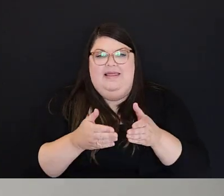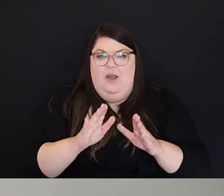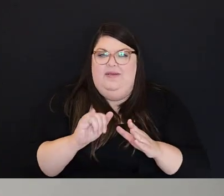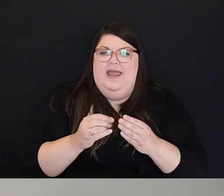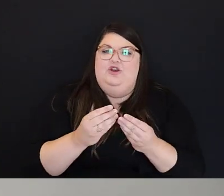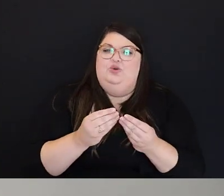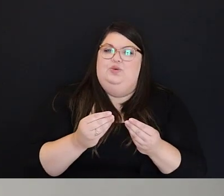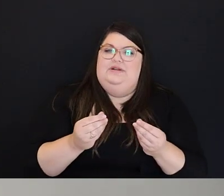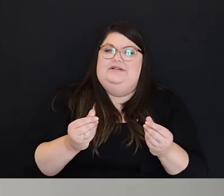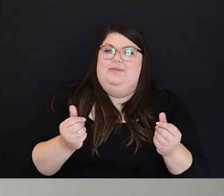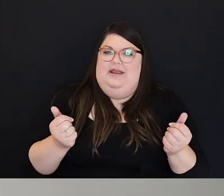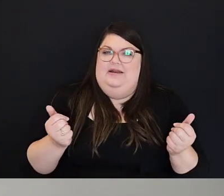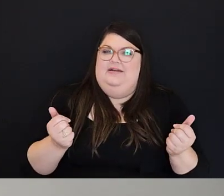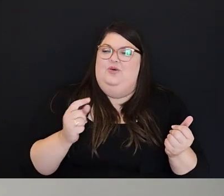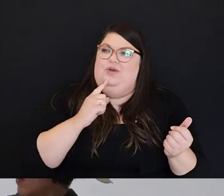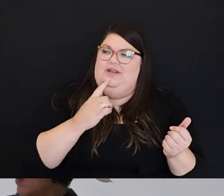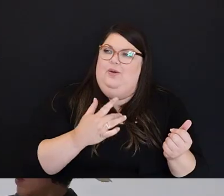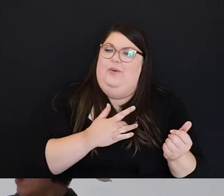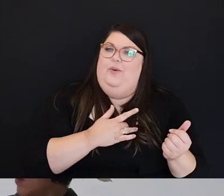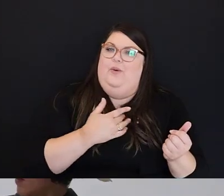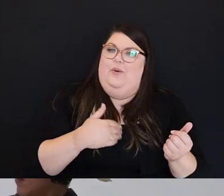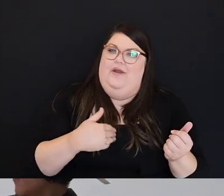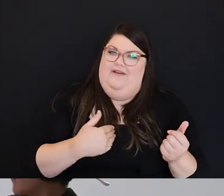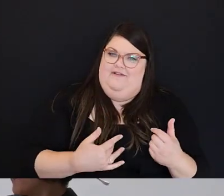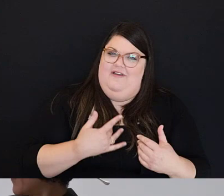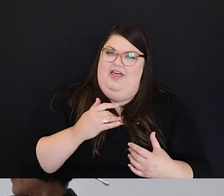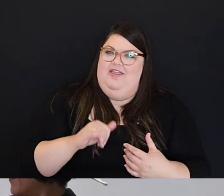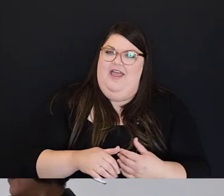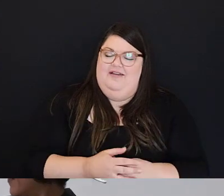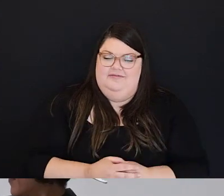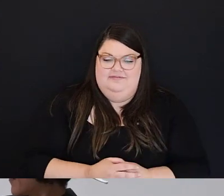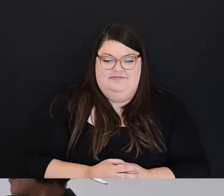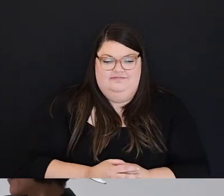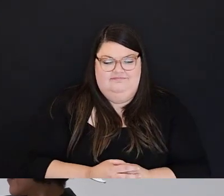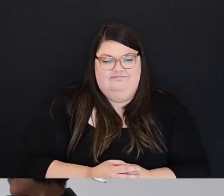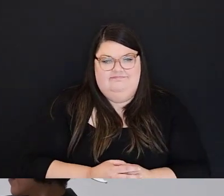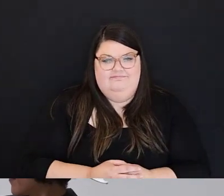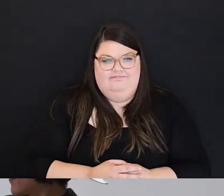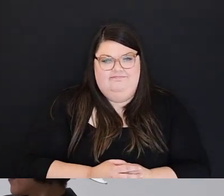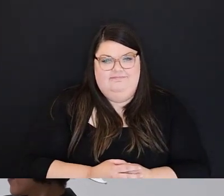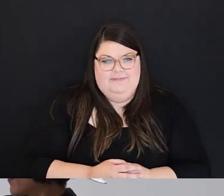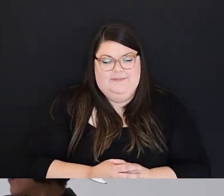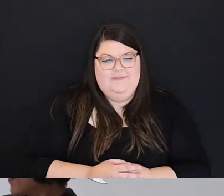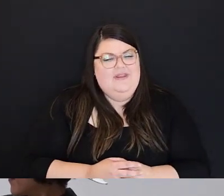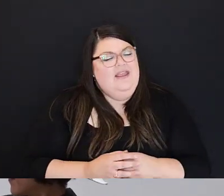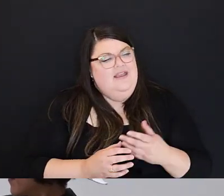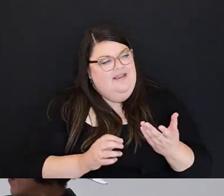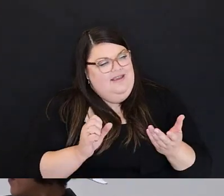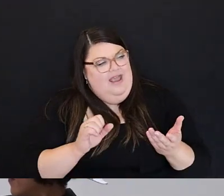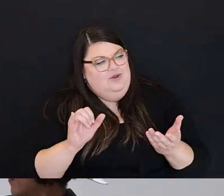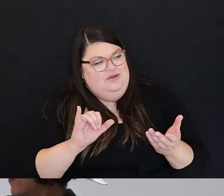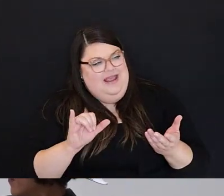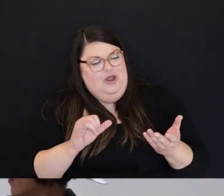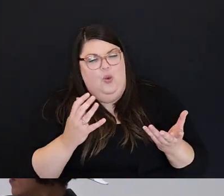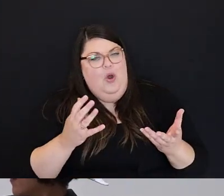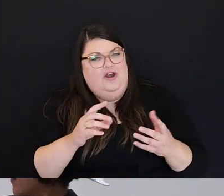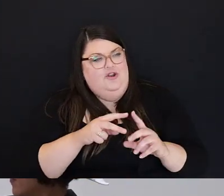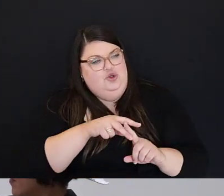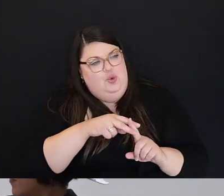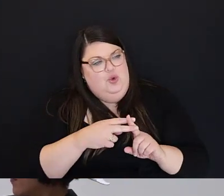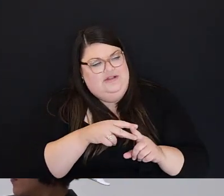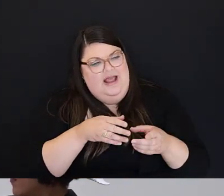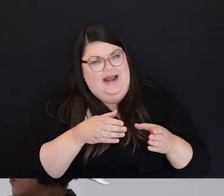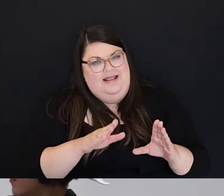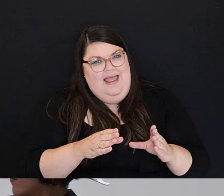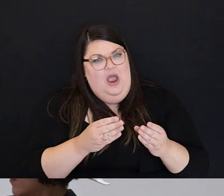I really felt that. And it's like what are the tools that allow you